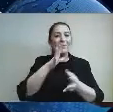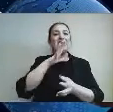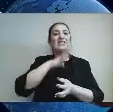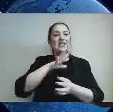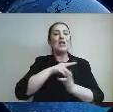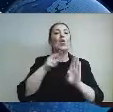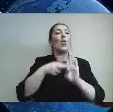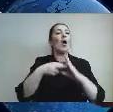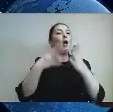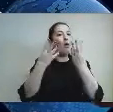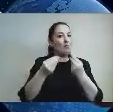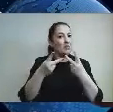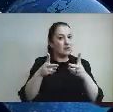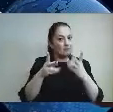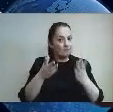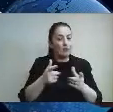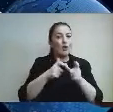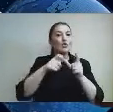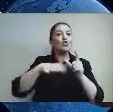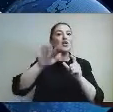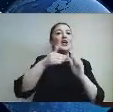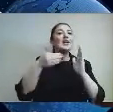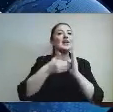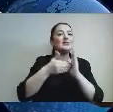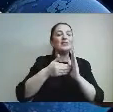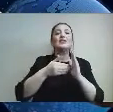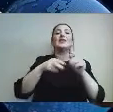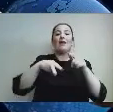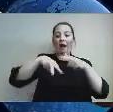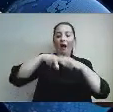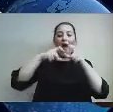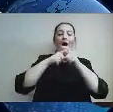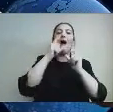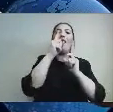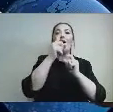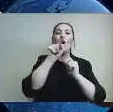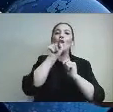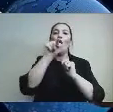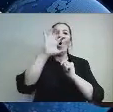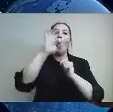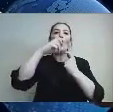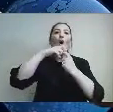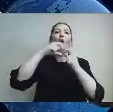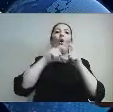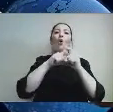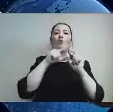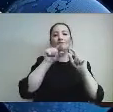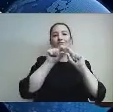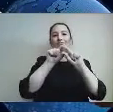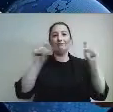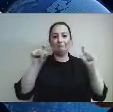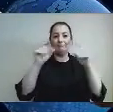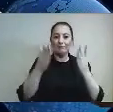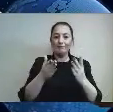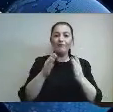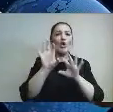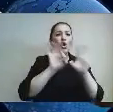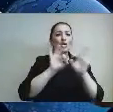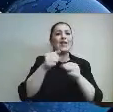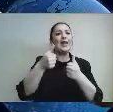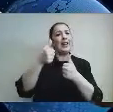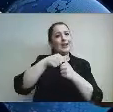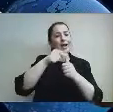sosyalgirişimcilik.org is our website. You can visit if you want to have further information. That will be all for now. Thank you very much